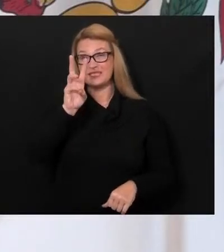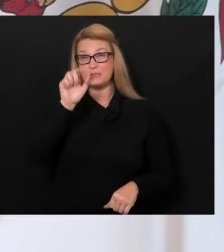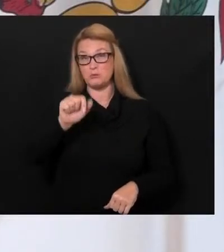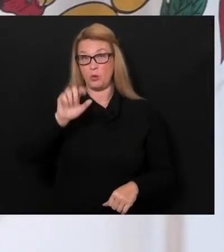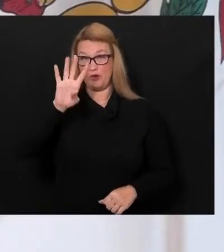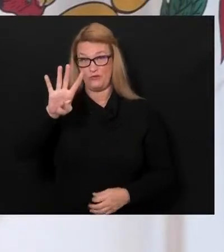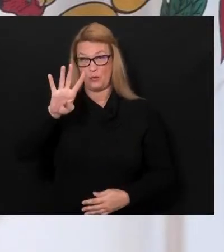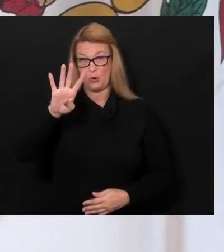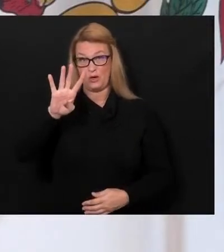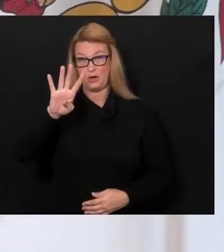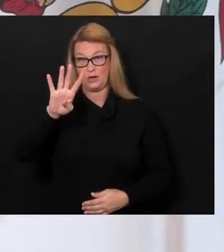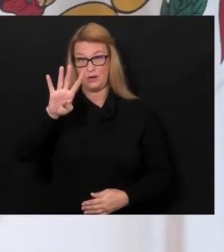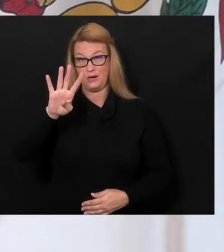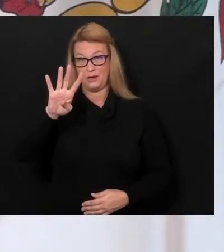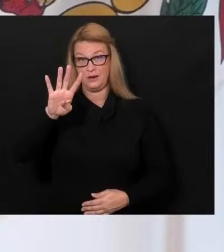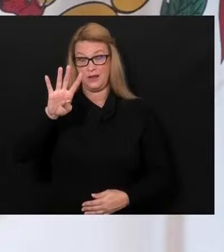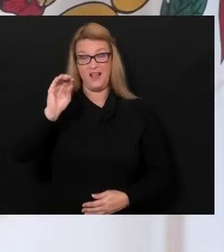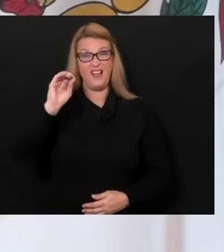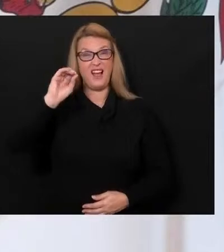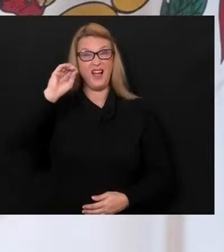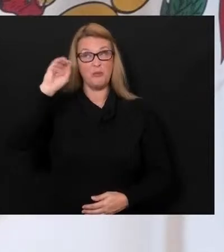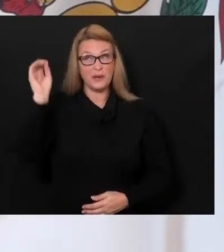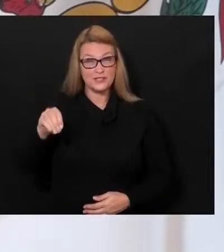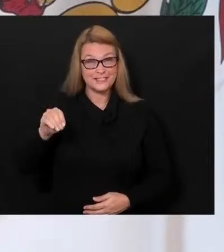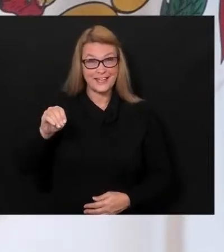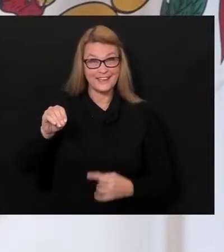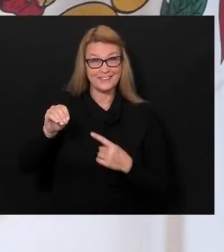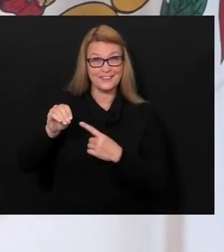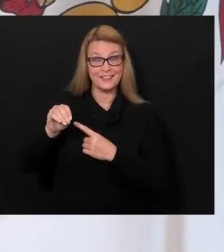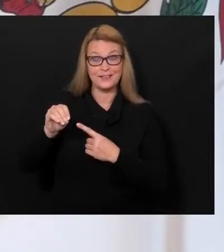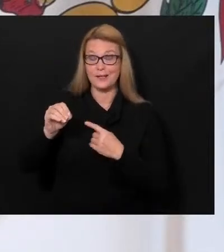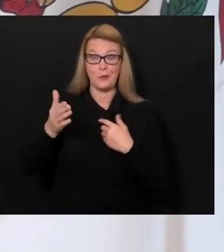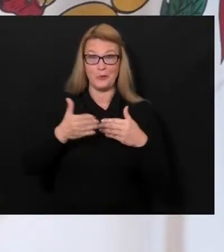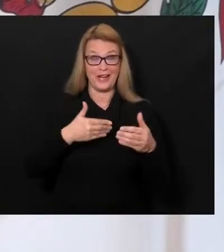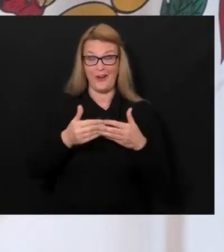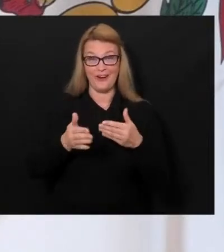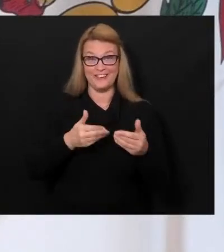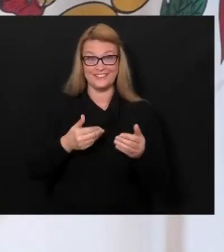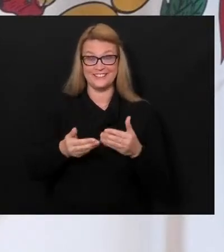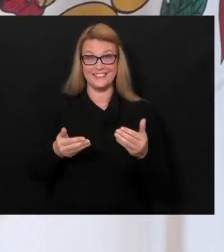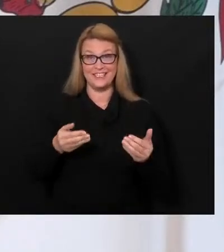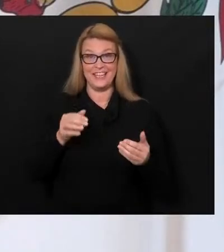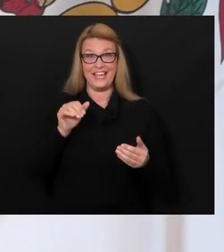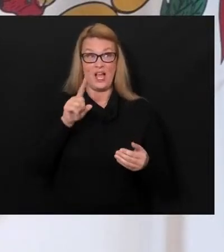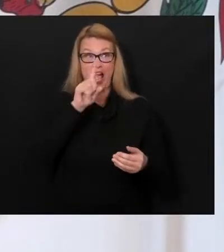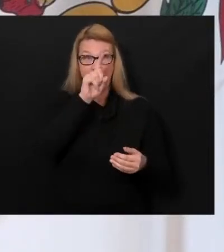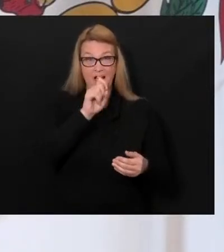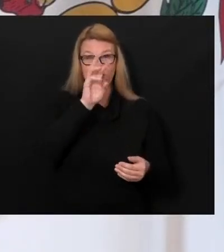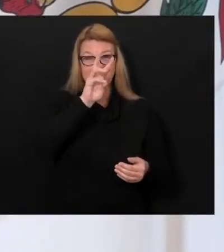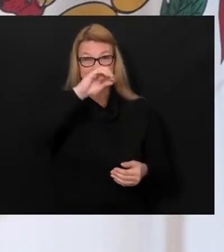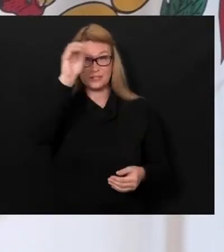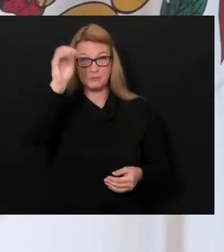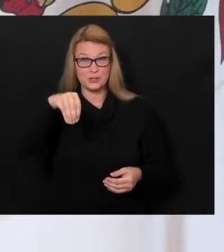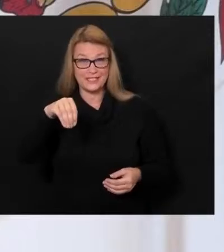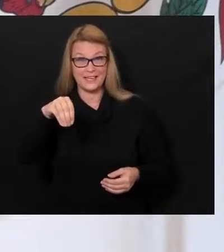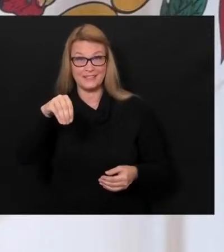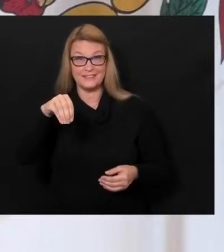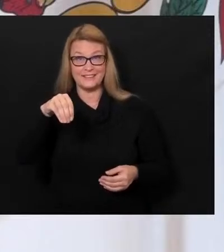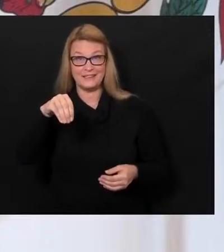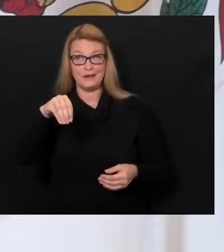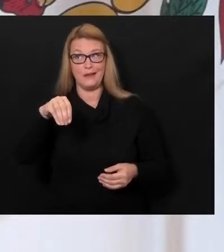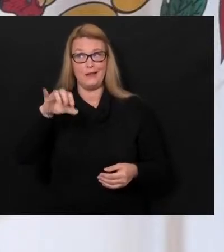106.4 of anything. I don't care what you got. If you're doing 106.4 of what you